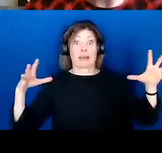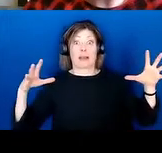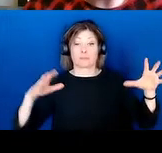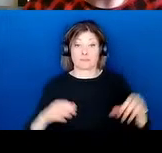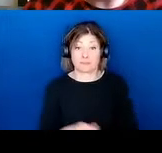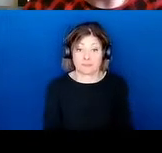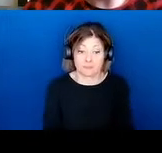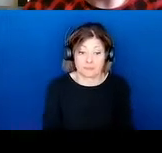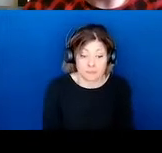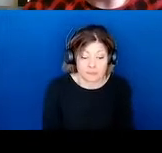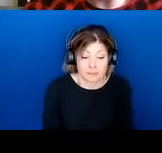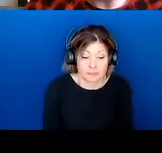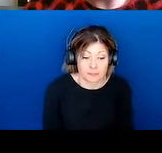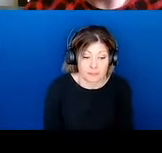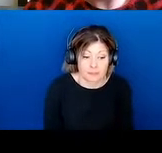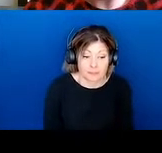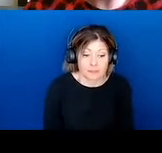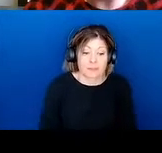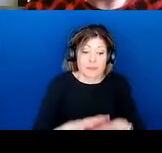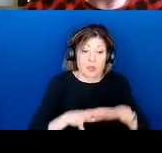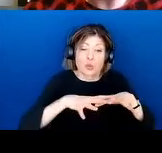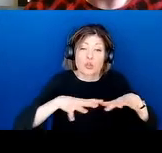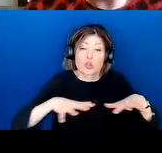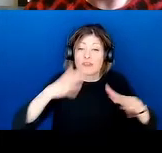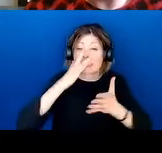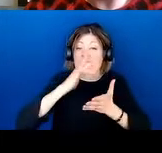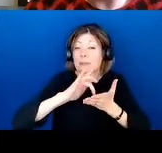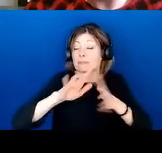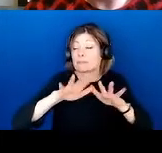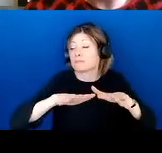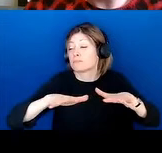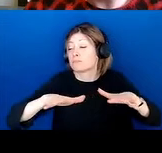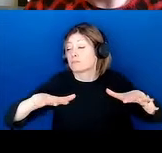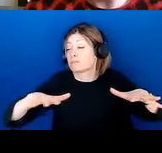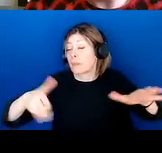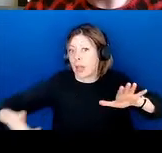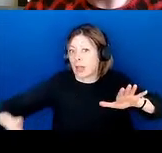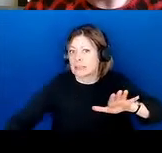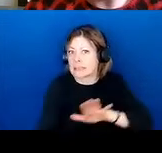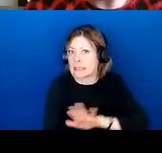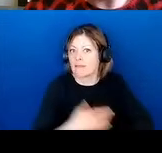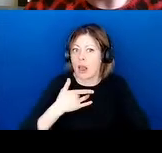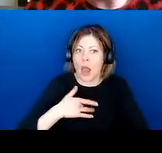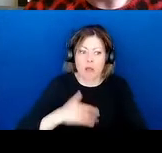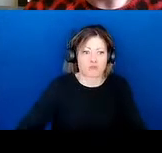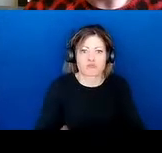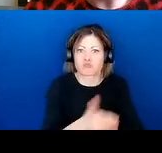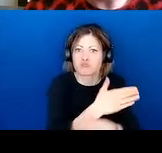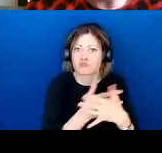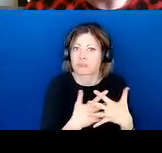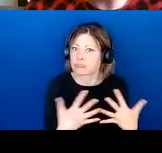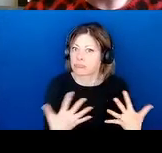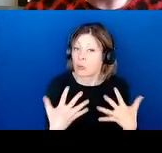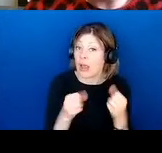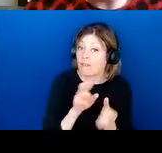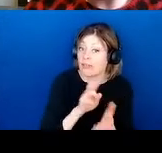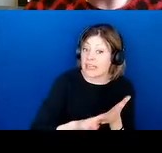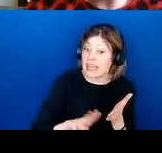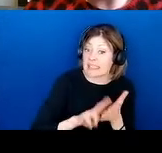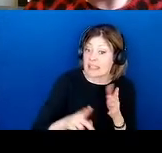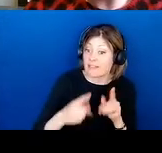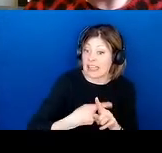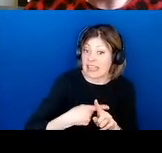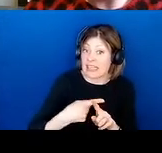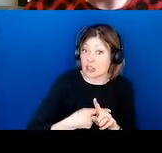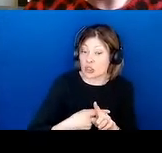Beneath its serene surface, the lake is brimming with life. The native English water lily grows here, and